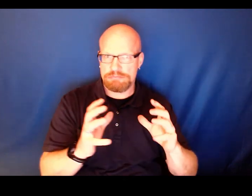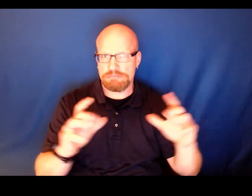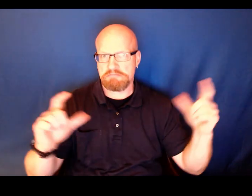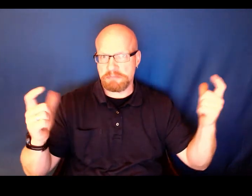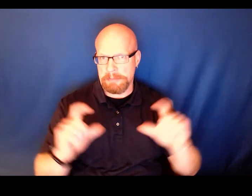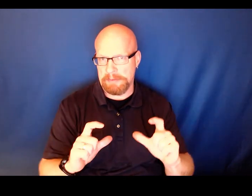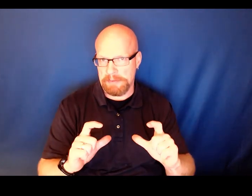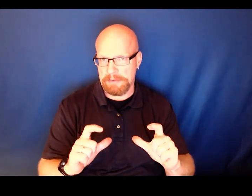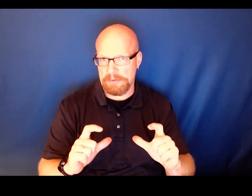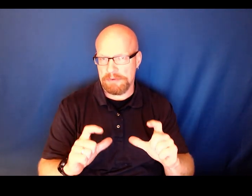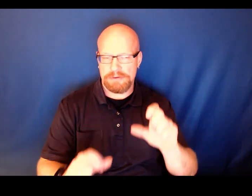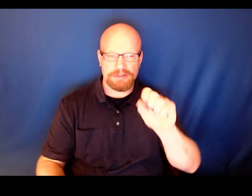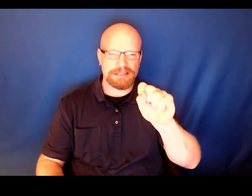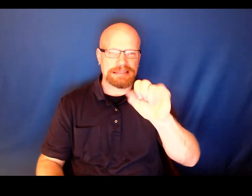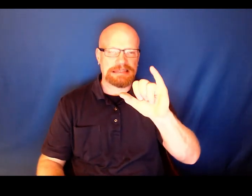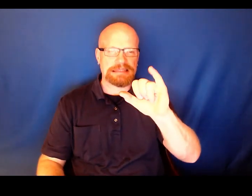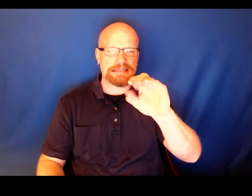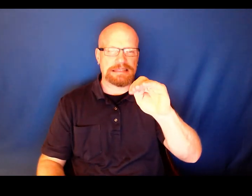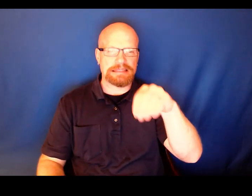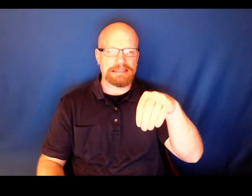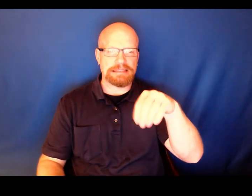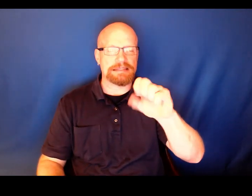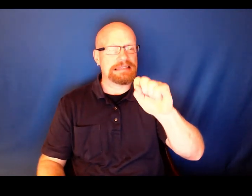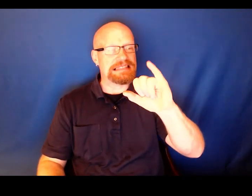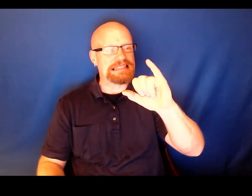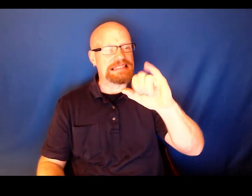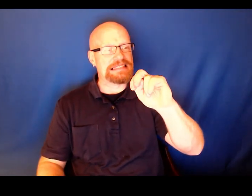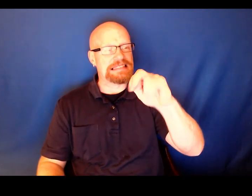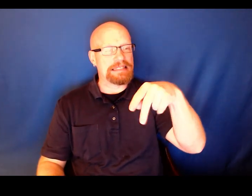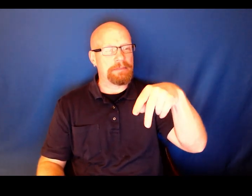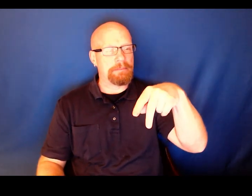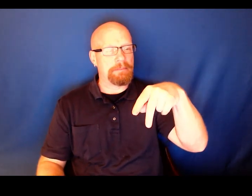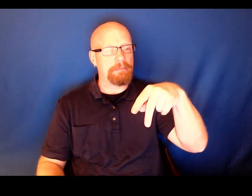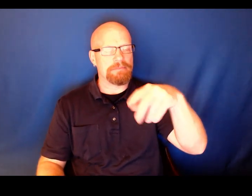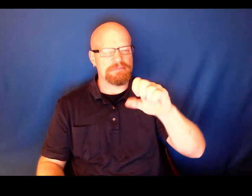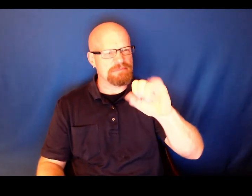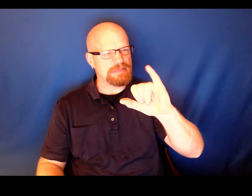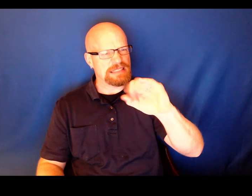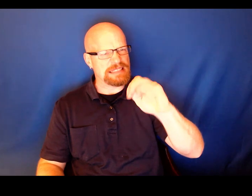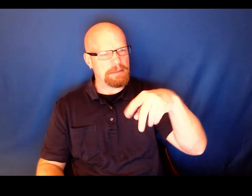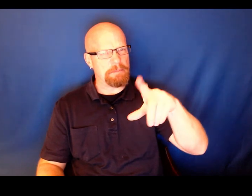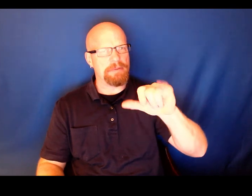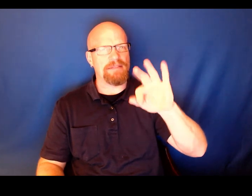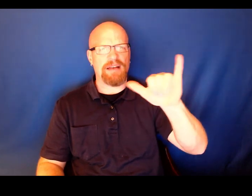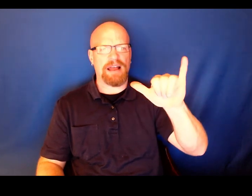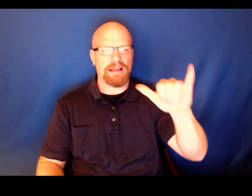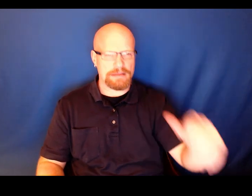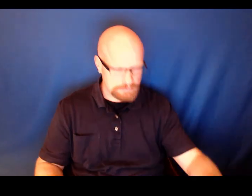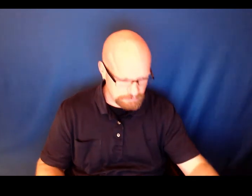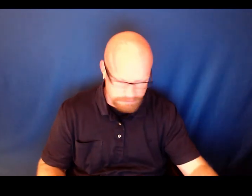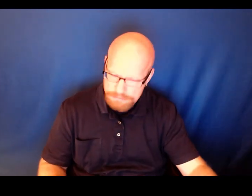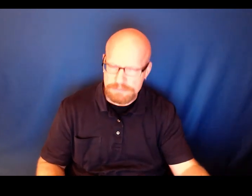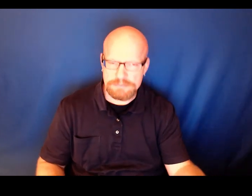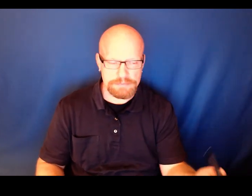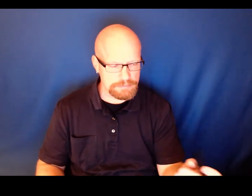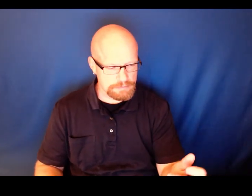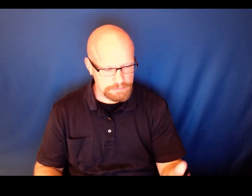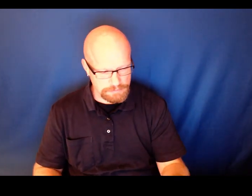Now we'll look for combining like terms. We'll fully simplify this